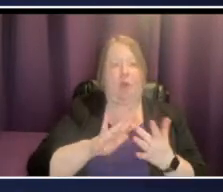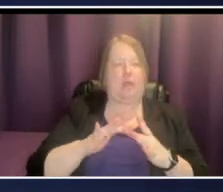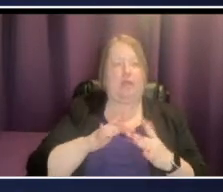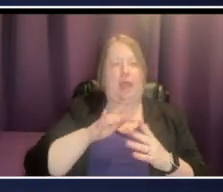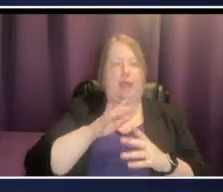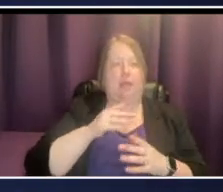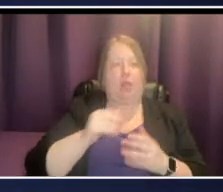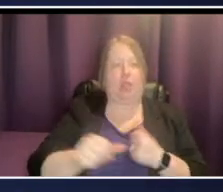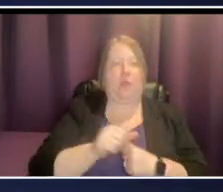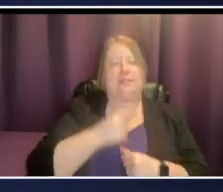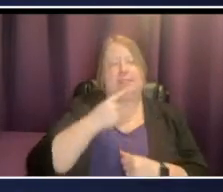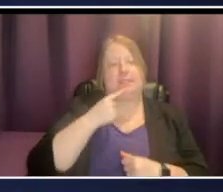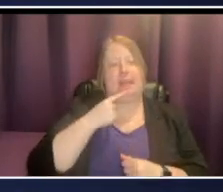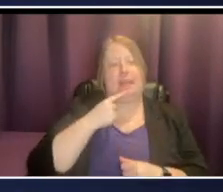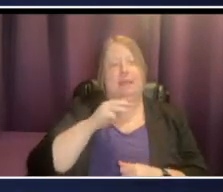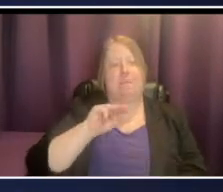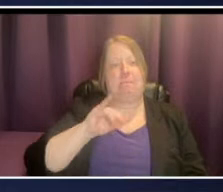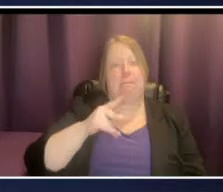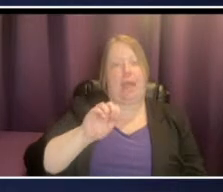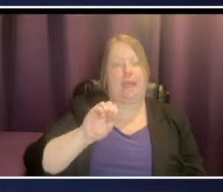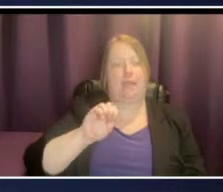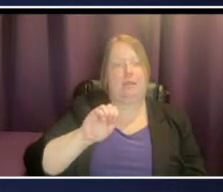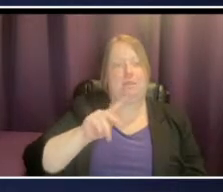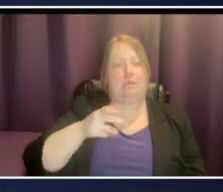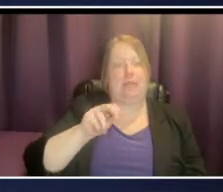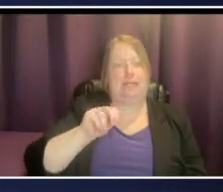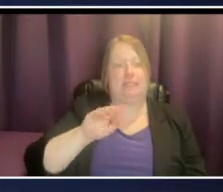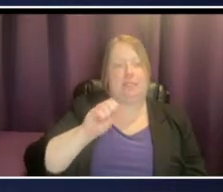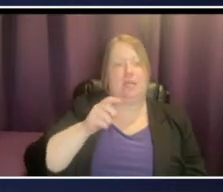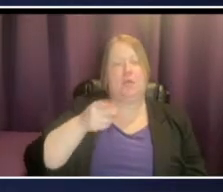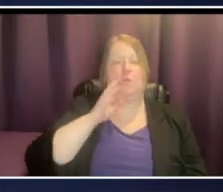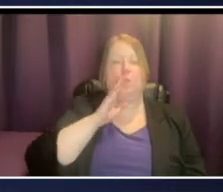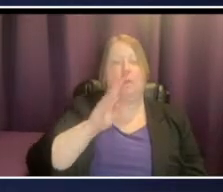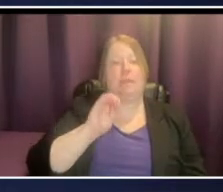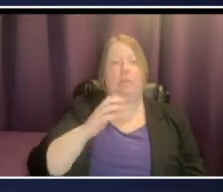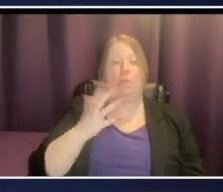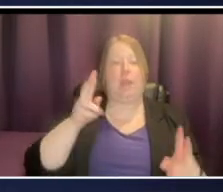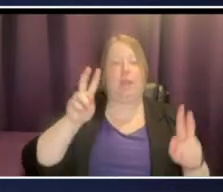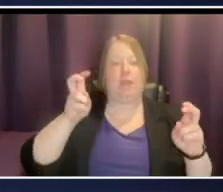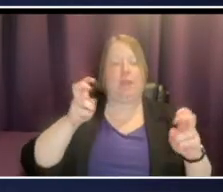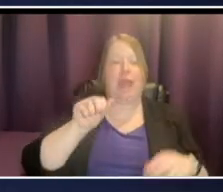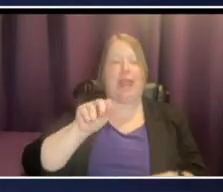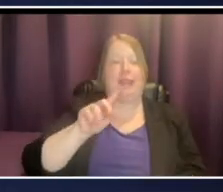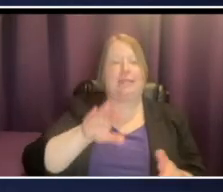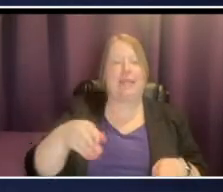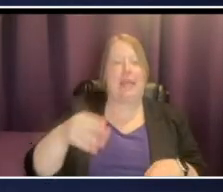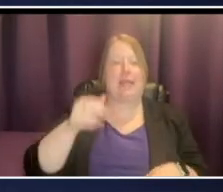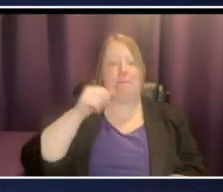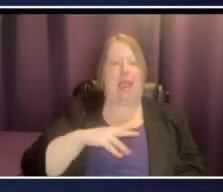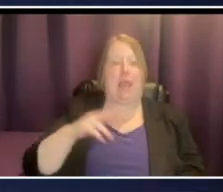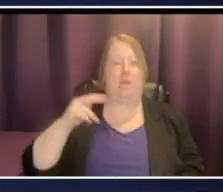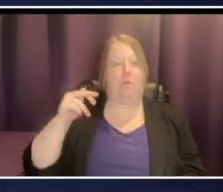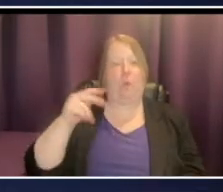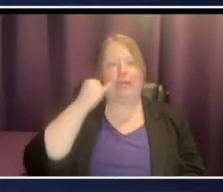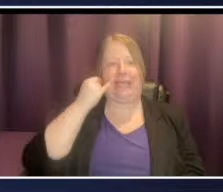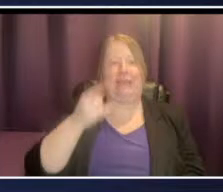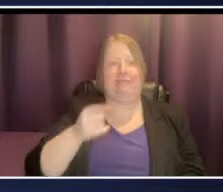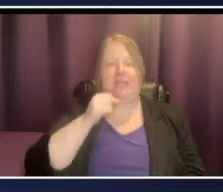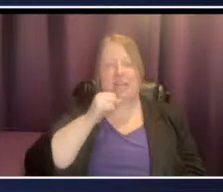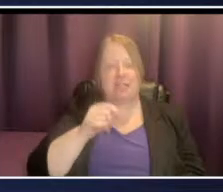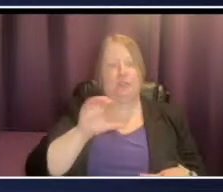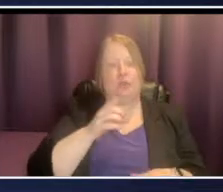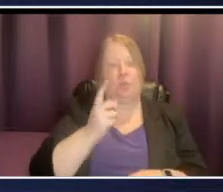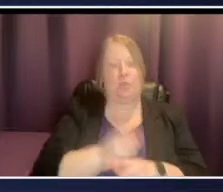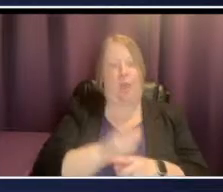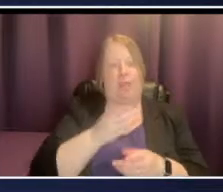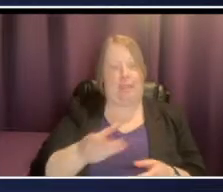Pence would be, quote, a dead man walking if he doesn't do the right thing. Another